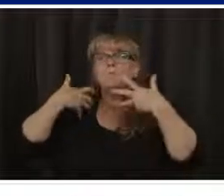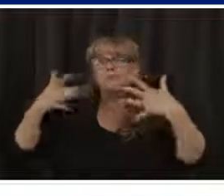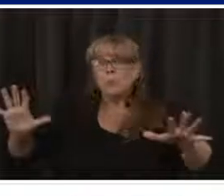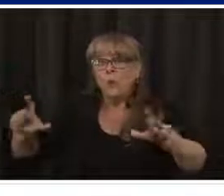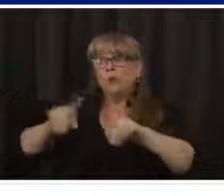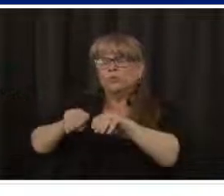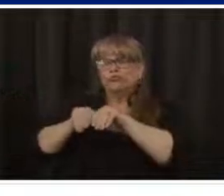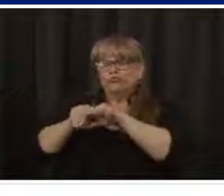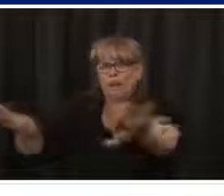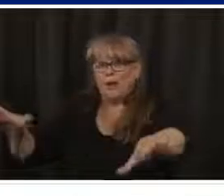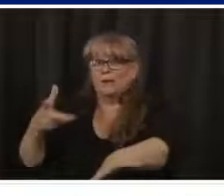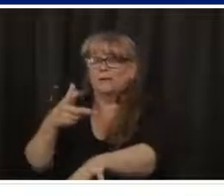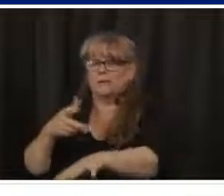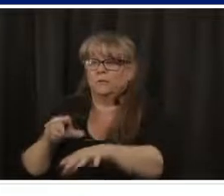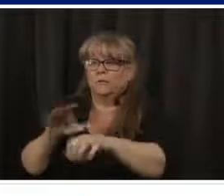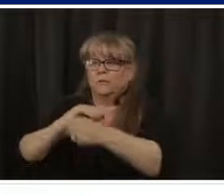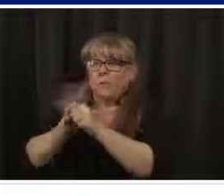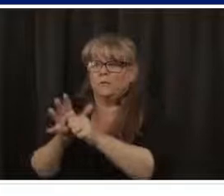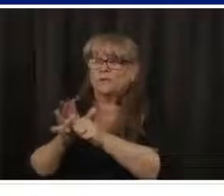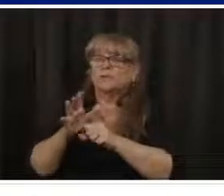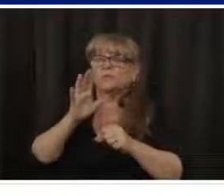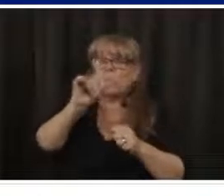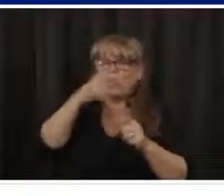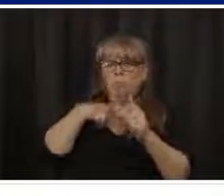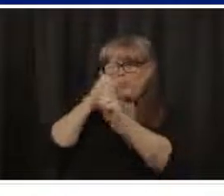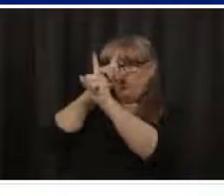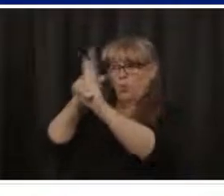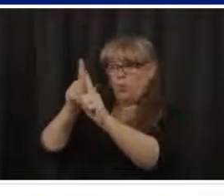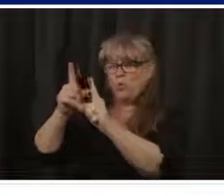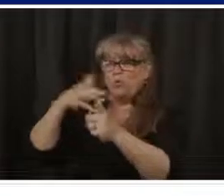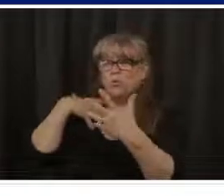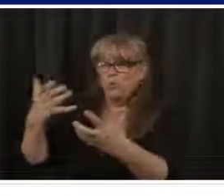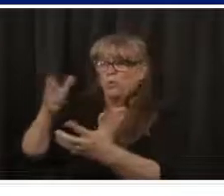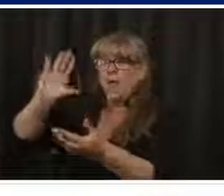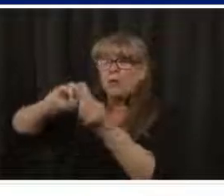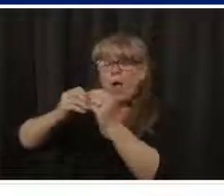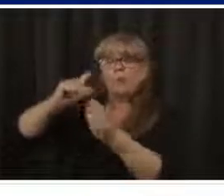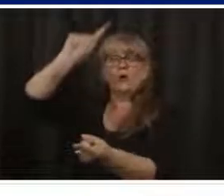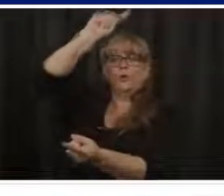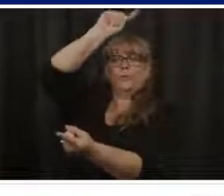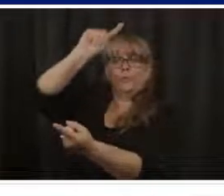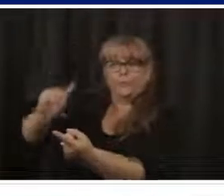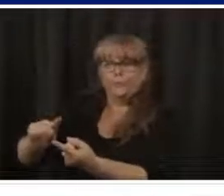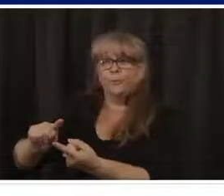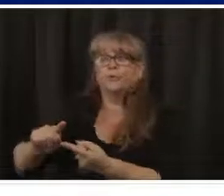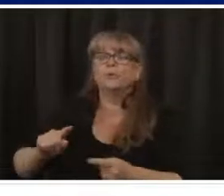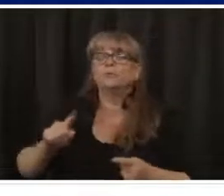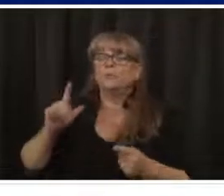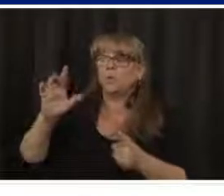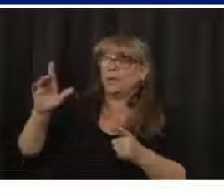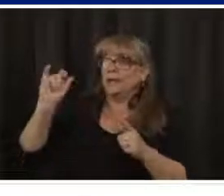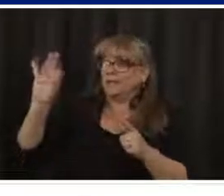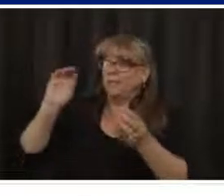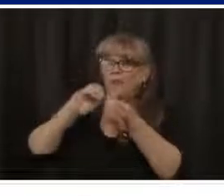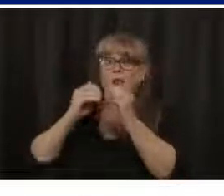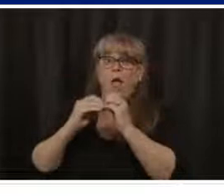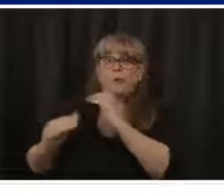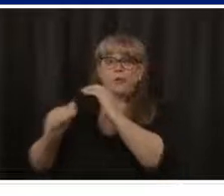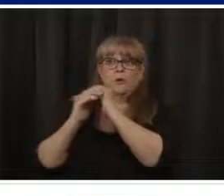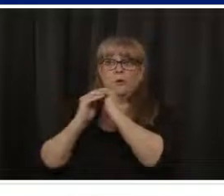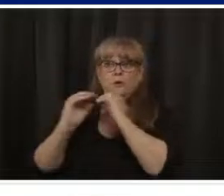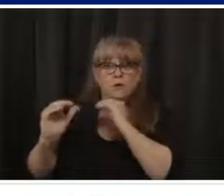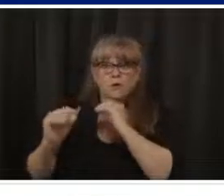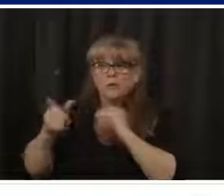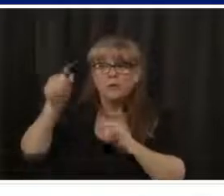1, the cases will go down, and whereas they're stable in some of these areas with high vaccinations and going up in areas with